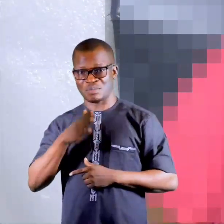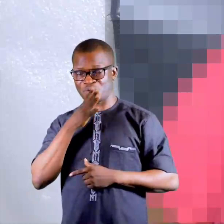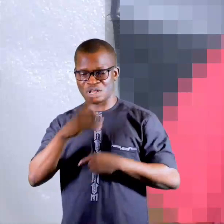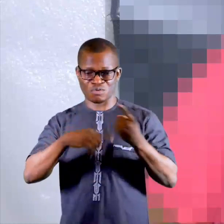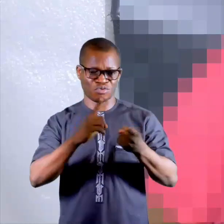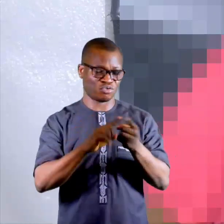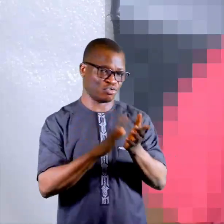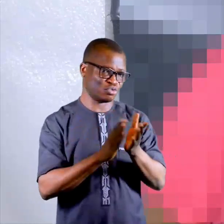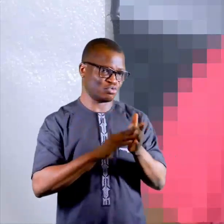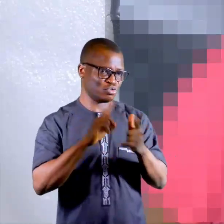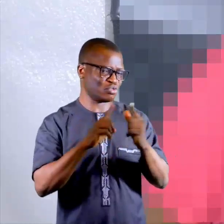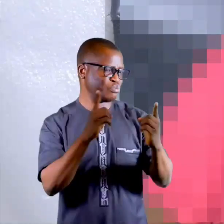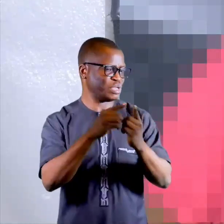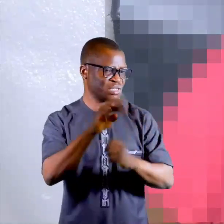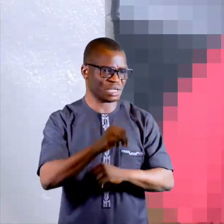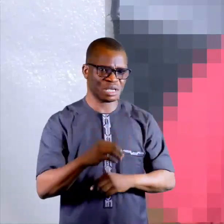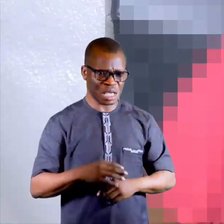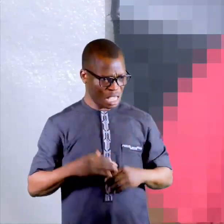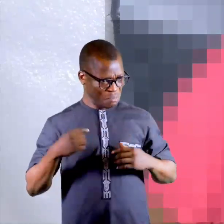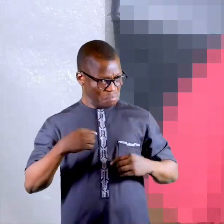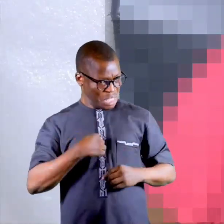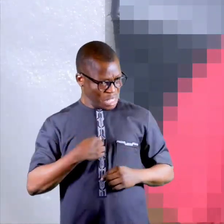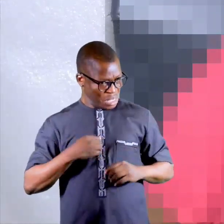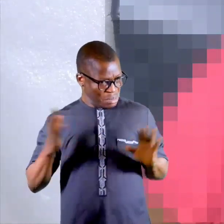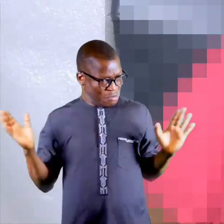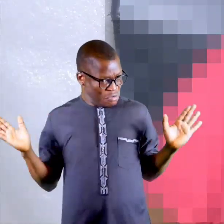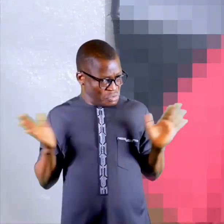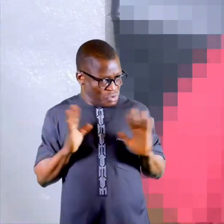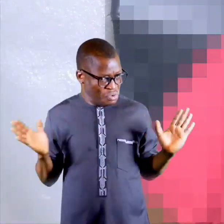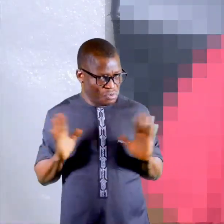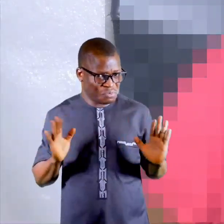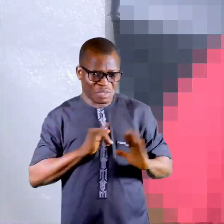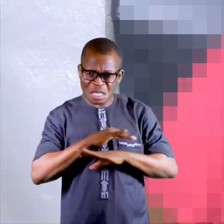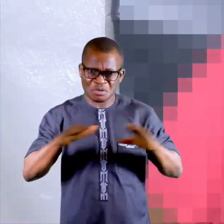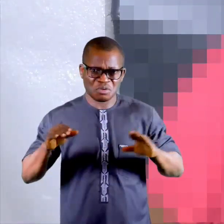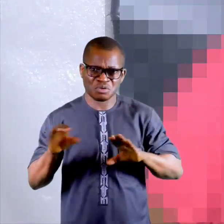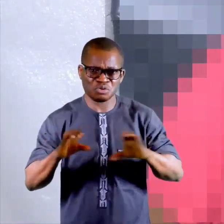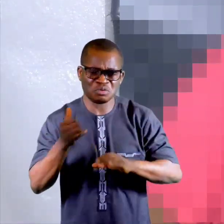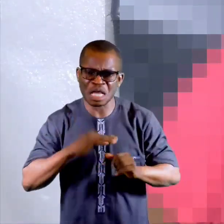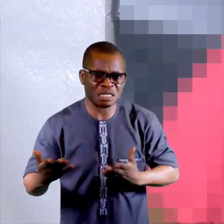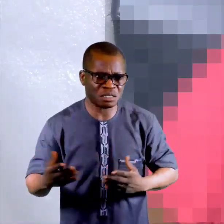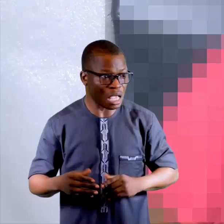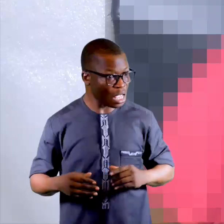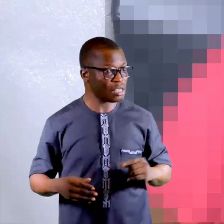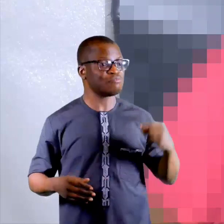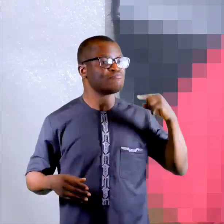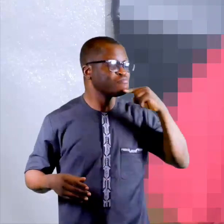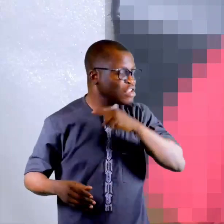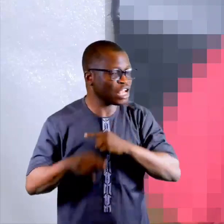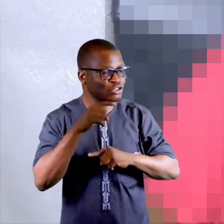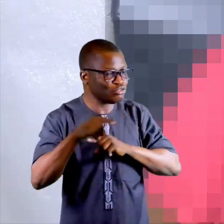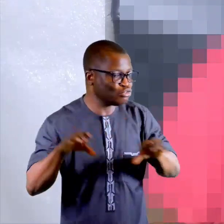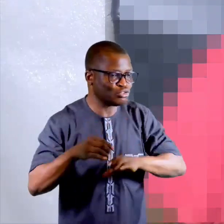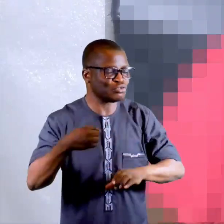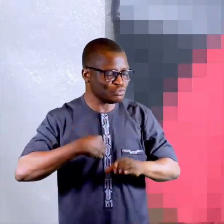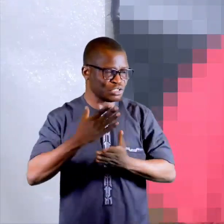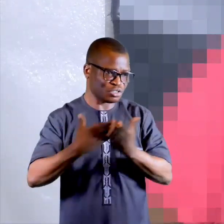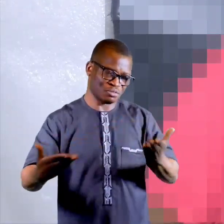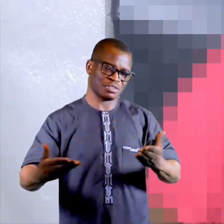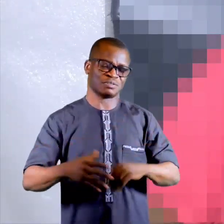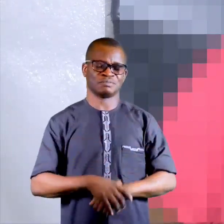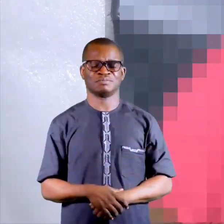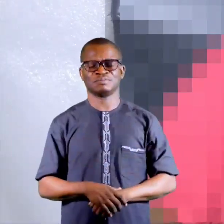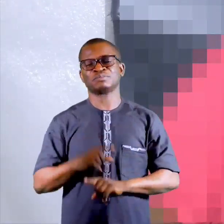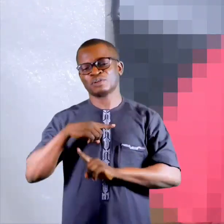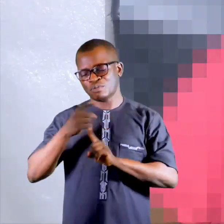in the school. He said that he did not do me anything. I say he do me something.